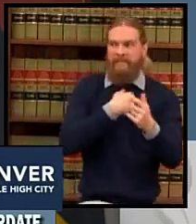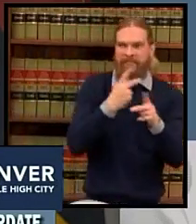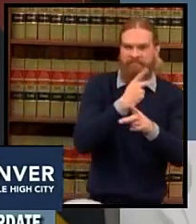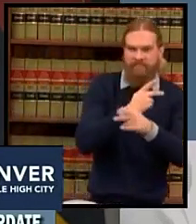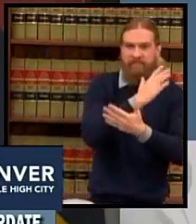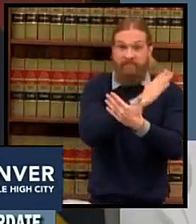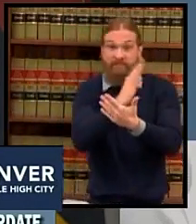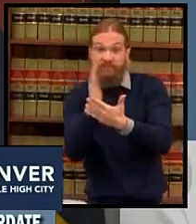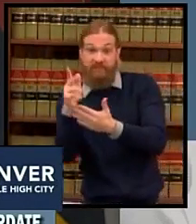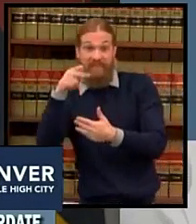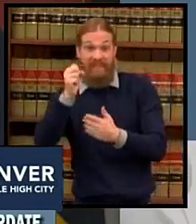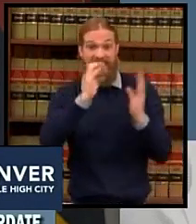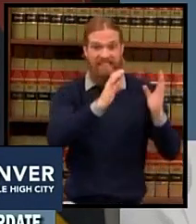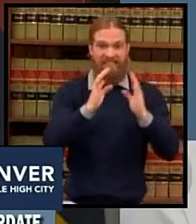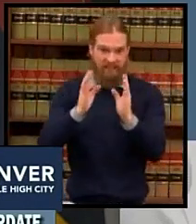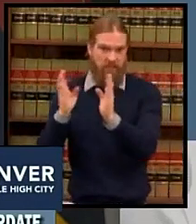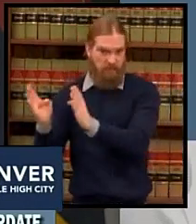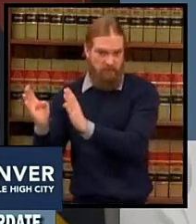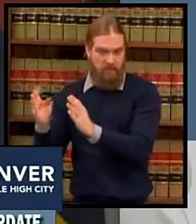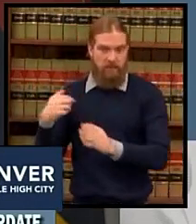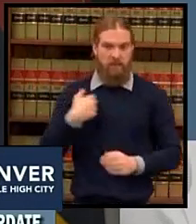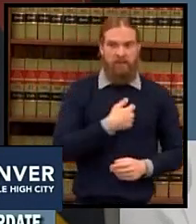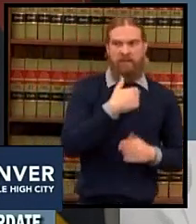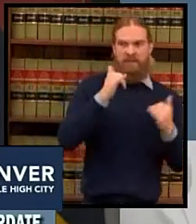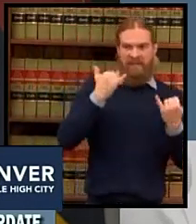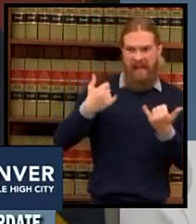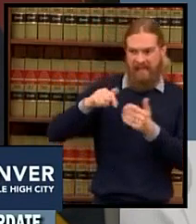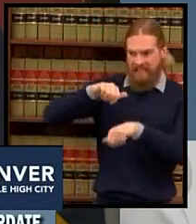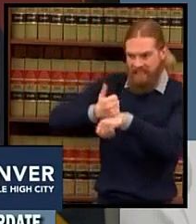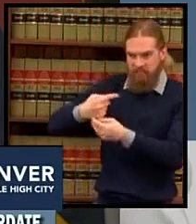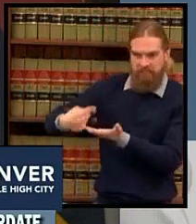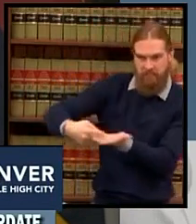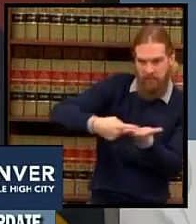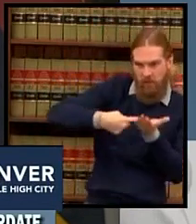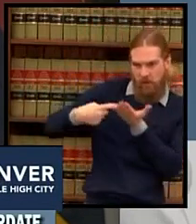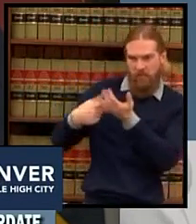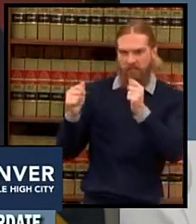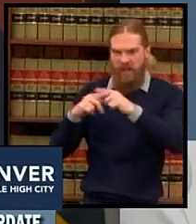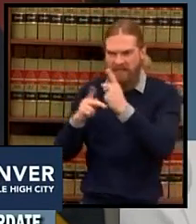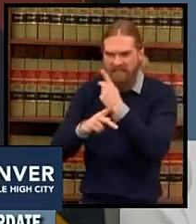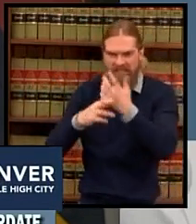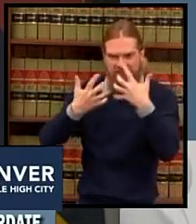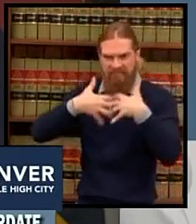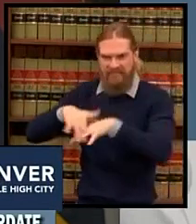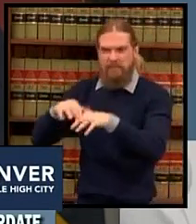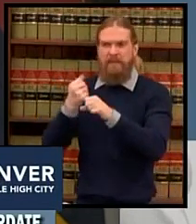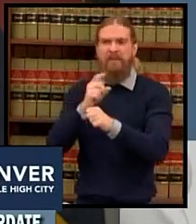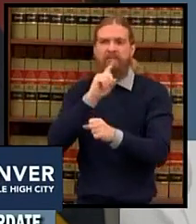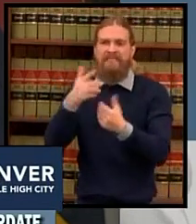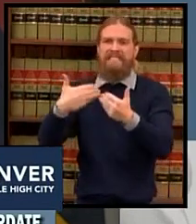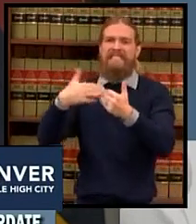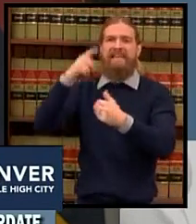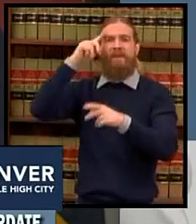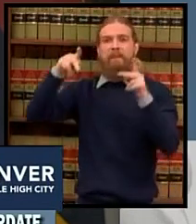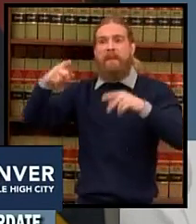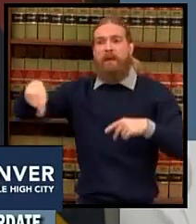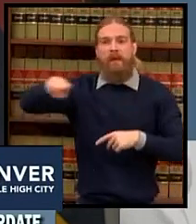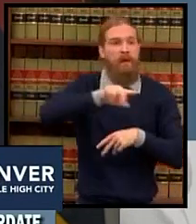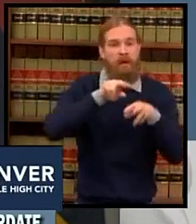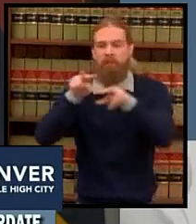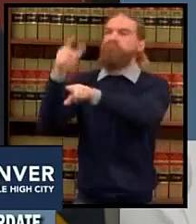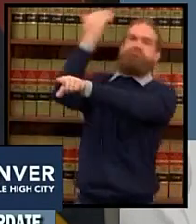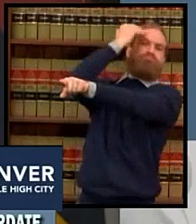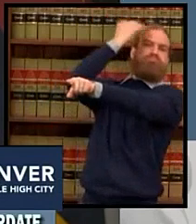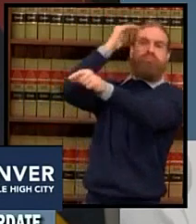things that is being discussed is how do we make that as easy as possible. We recognize that some don't have the wherewithal or